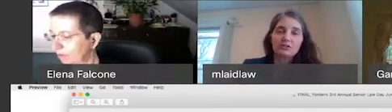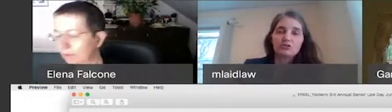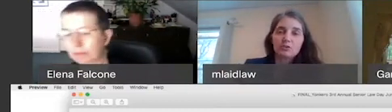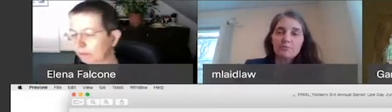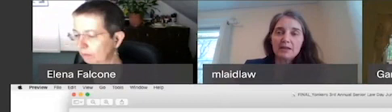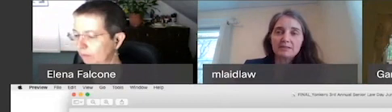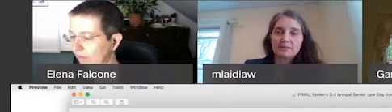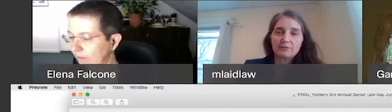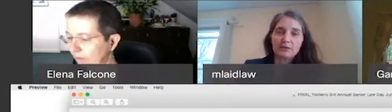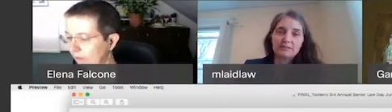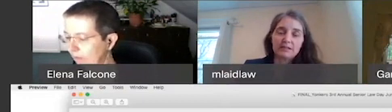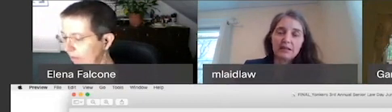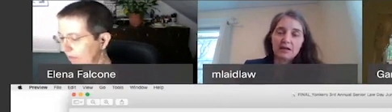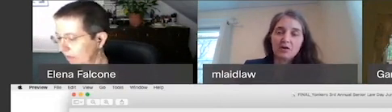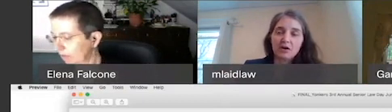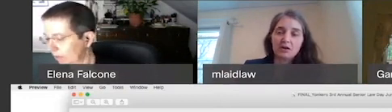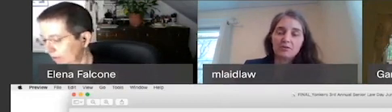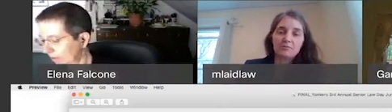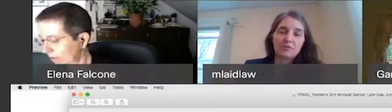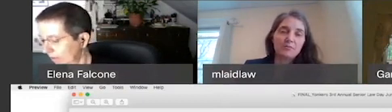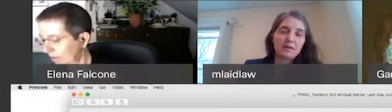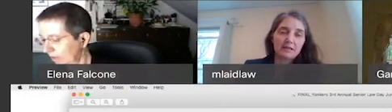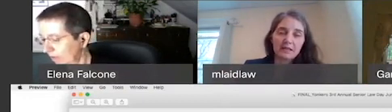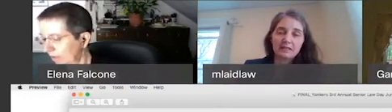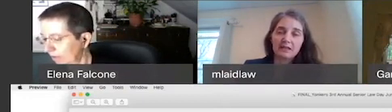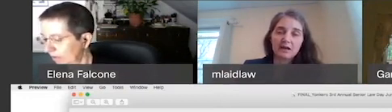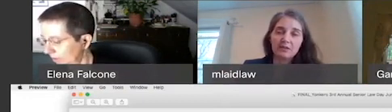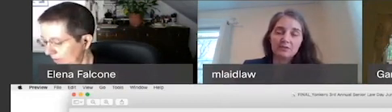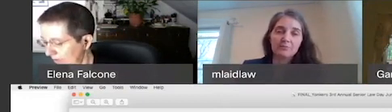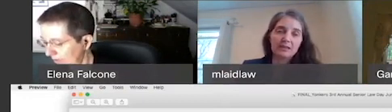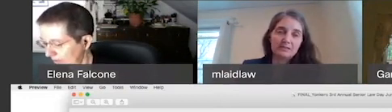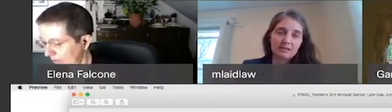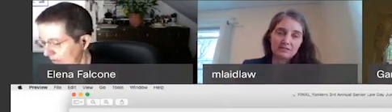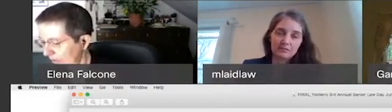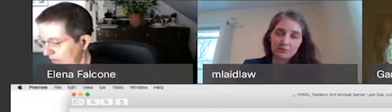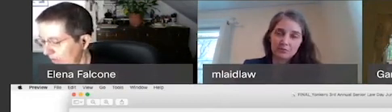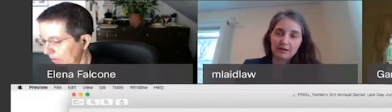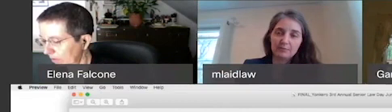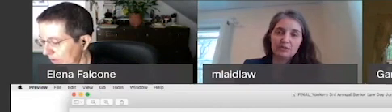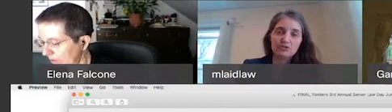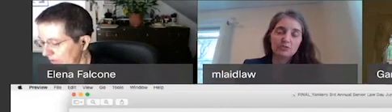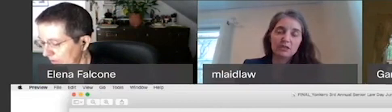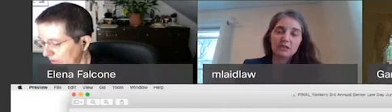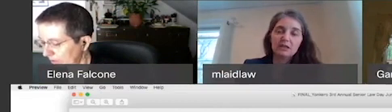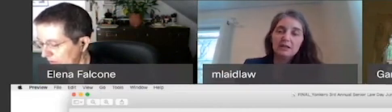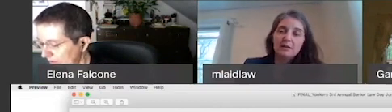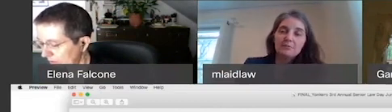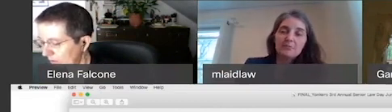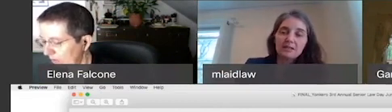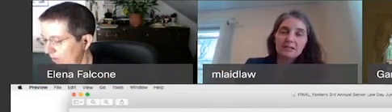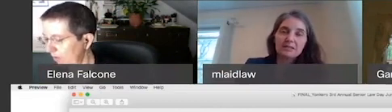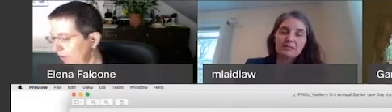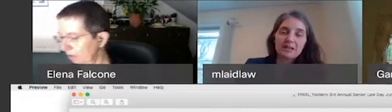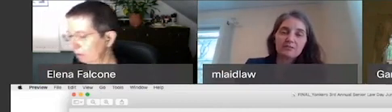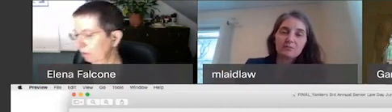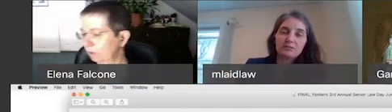a tremendous difference in how our Medicaid and other means-tested programs treat money